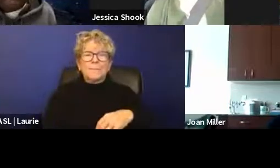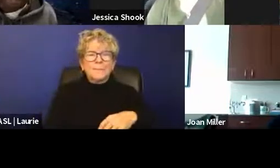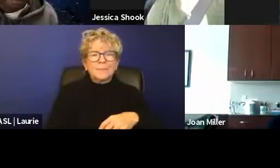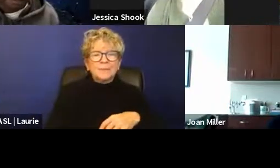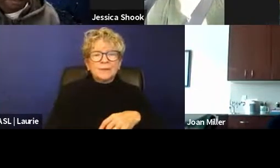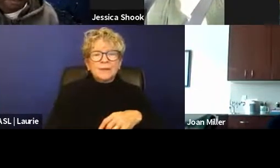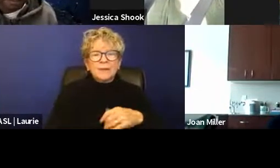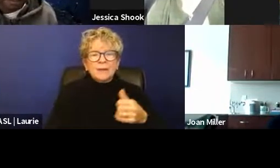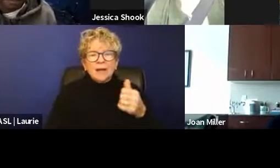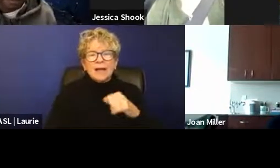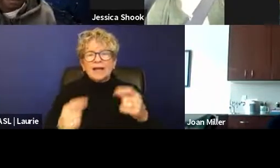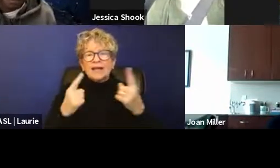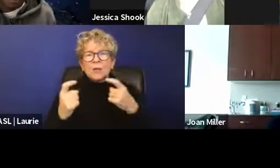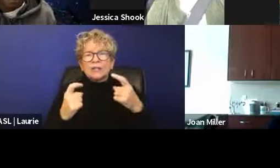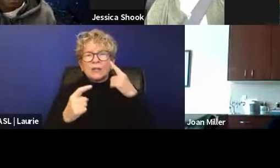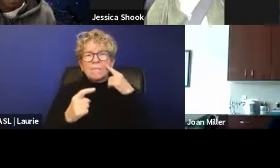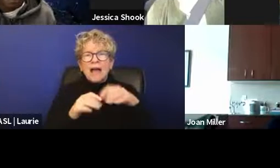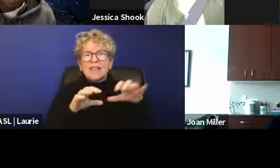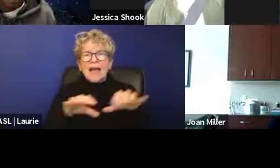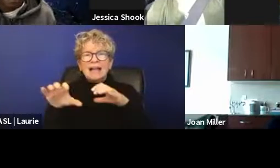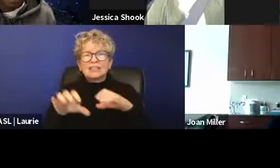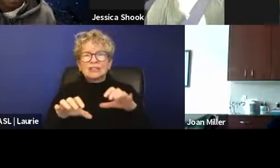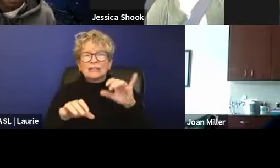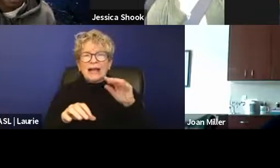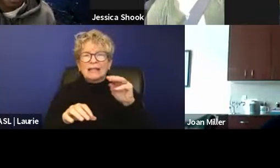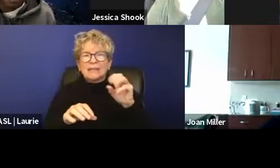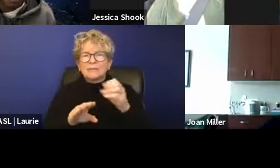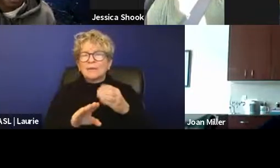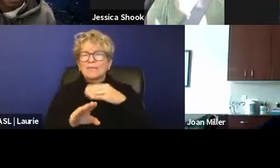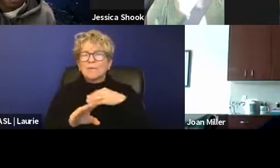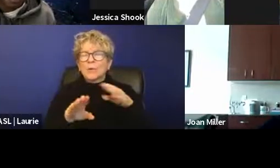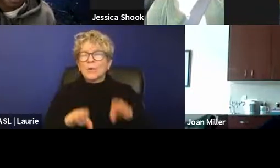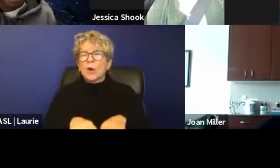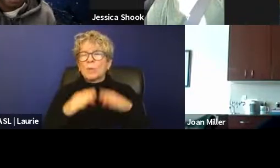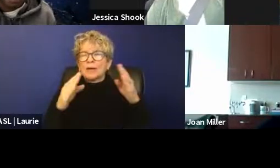Okay, so any questions about the action items, next steps before we move into public comments?